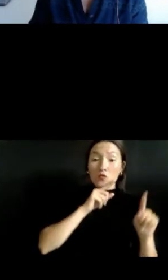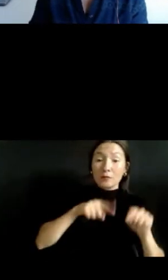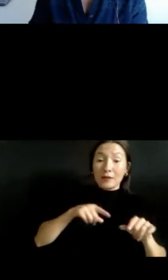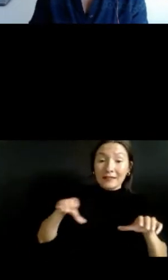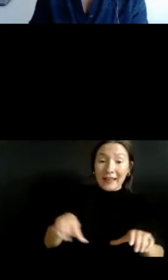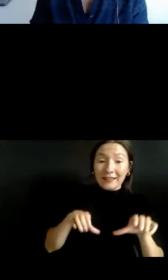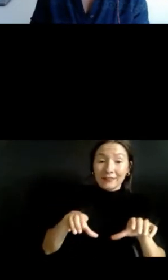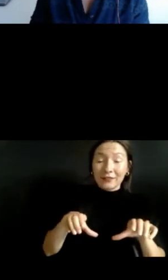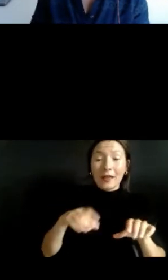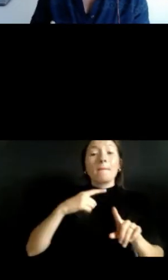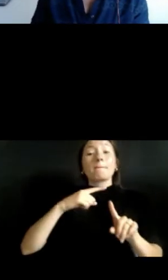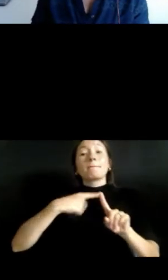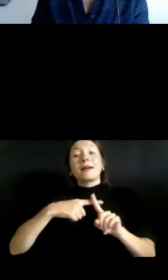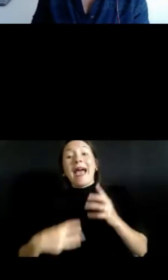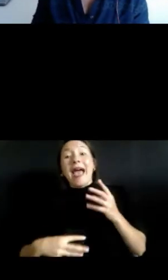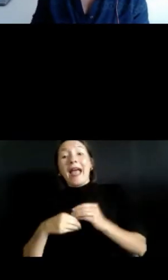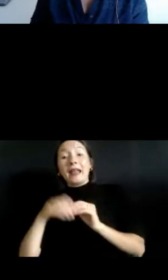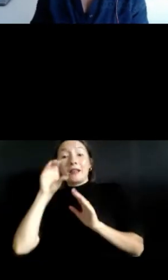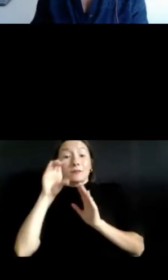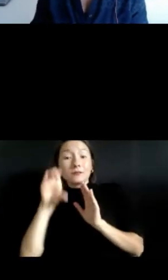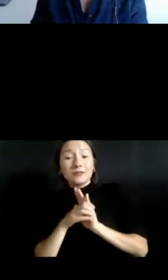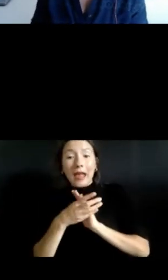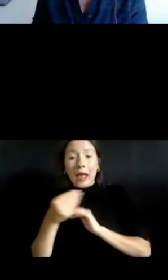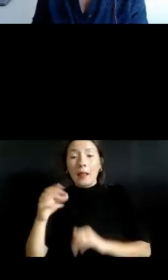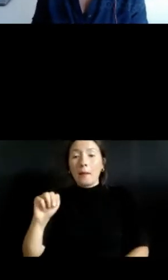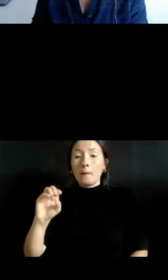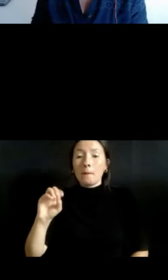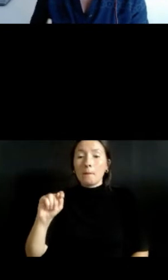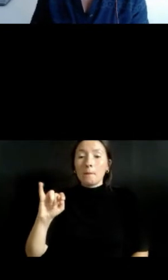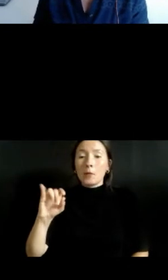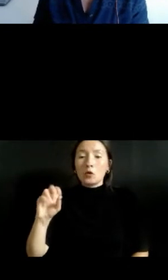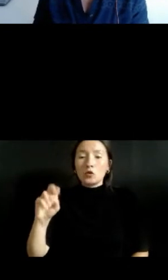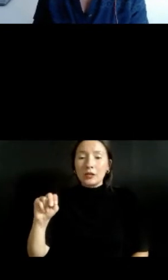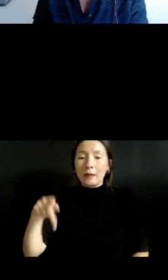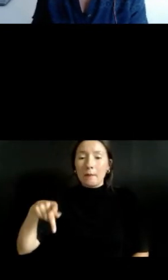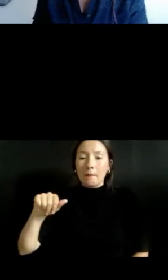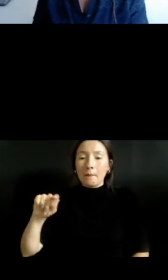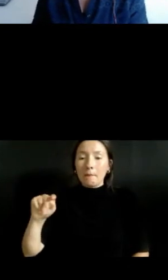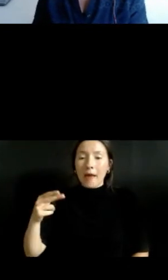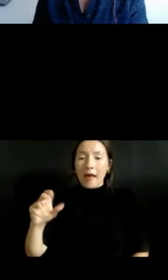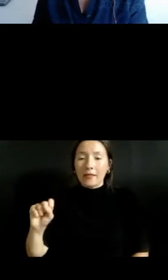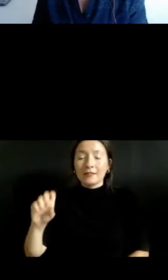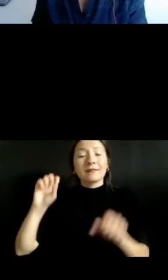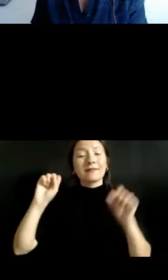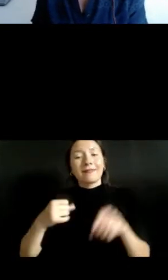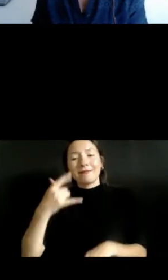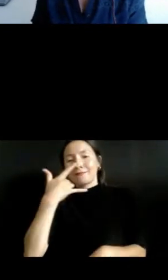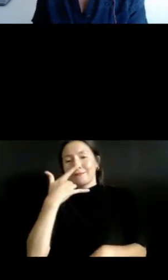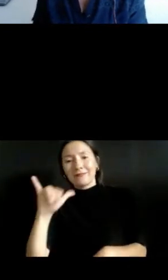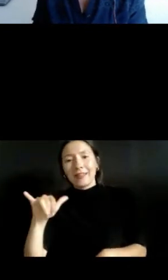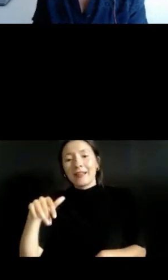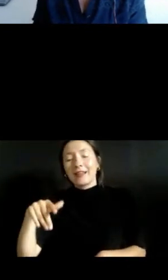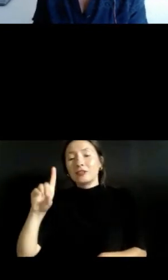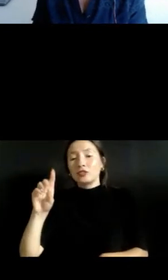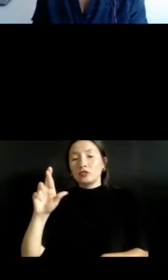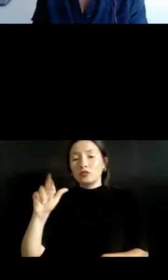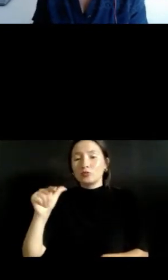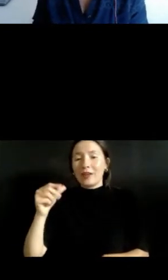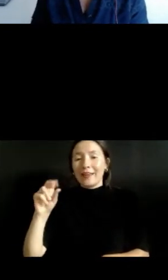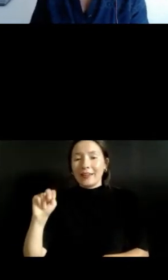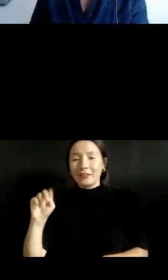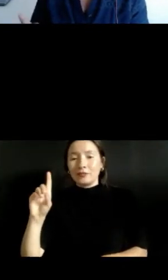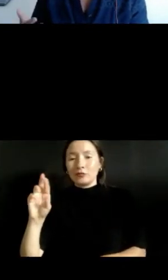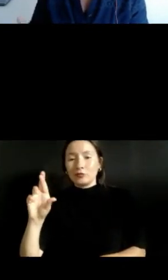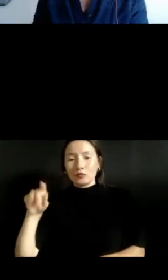drop interaction and yet still be fully keyboard and screen reader accessible. Now, I think it's worth sharing that this